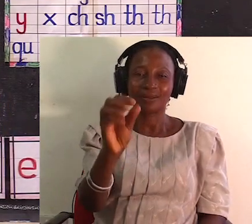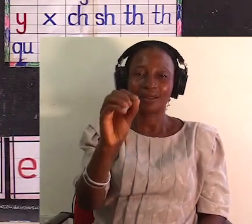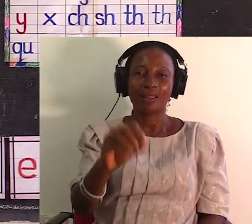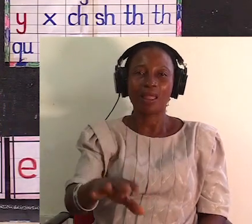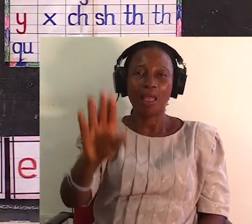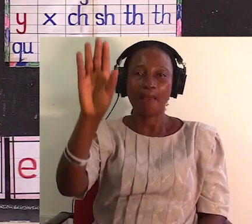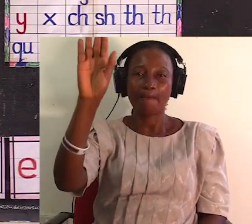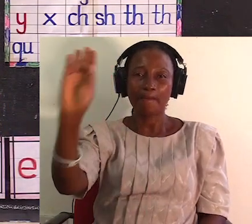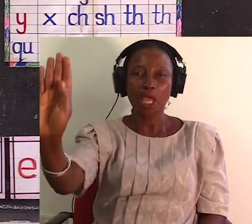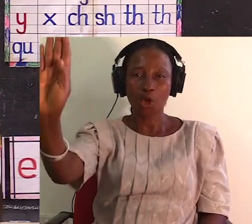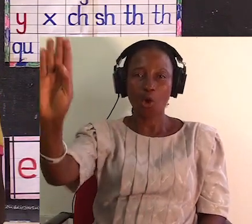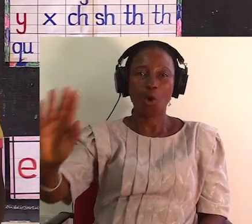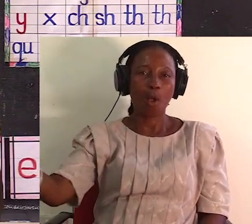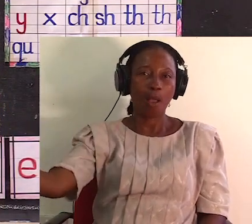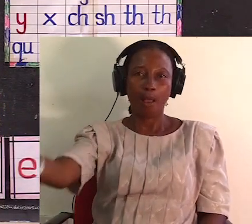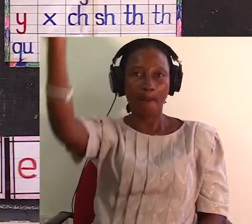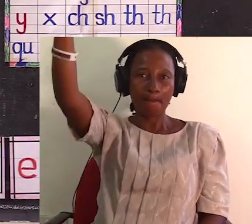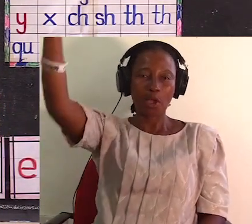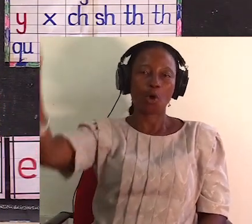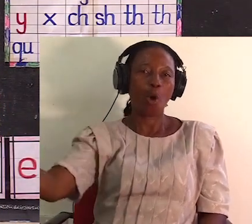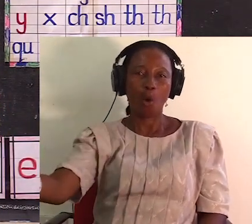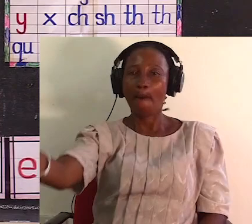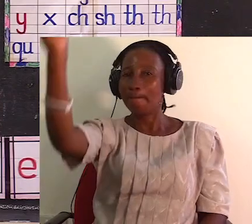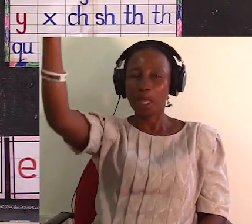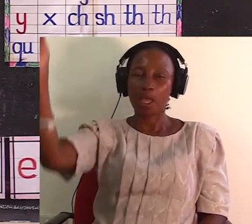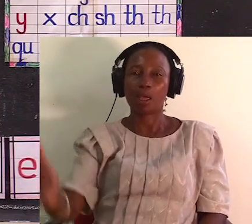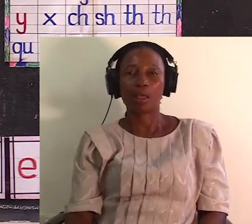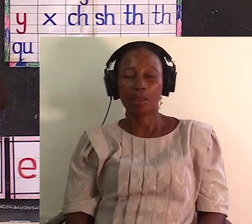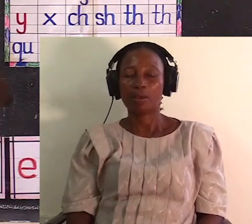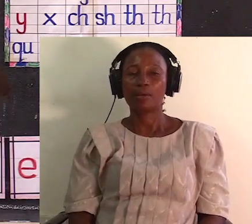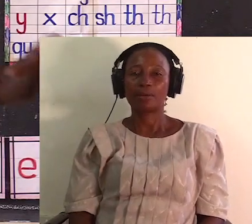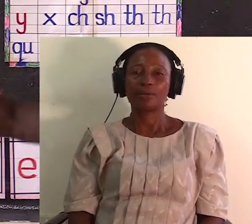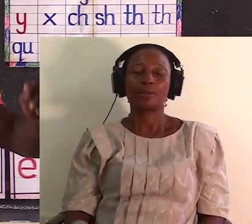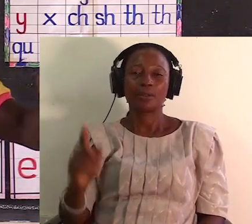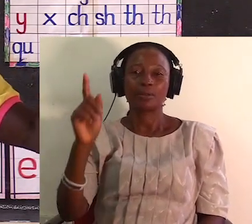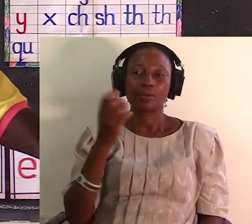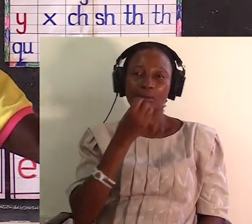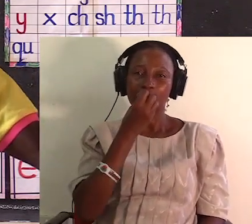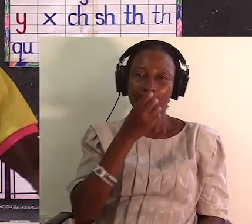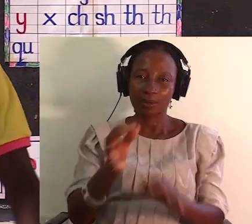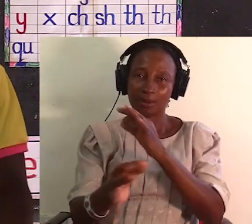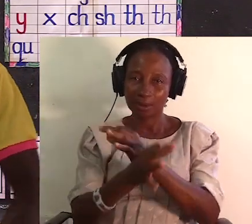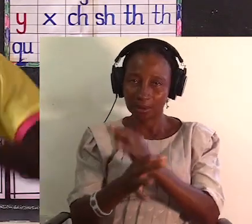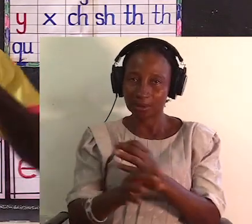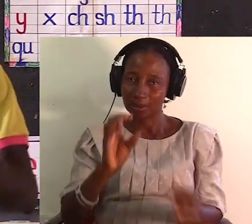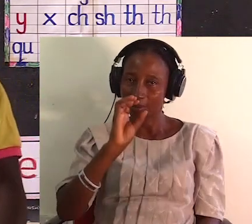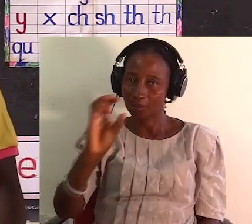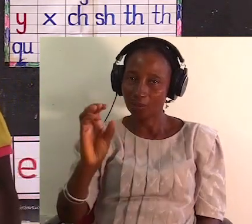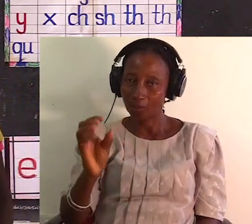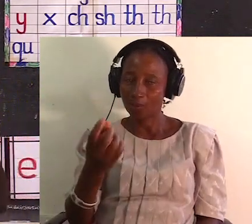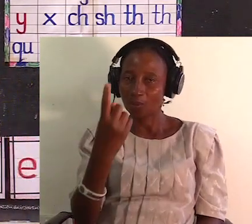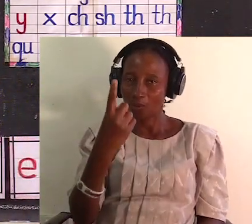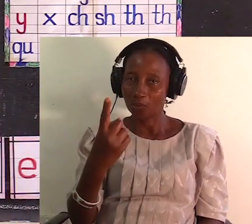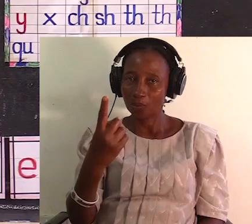If I call out one sound, if you have it, you cover it. If all of you have it, cover it. Another